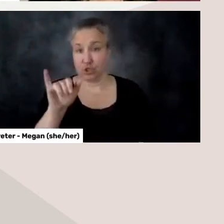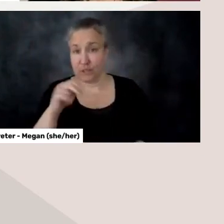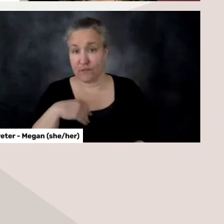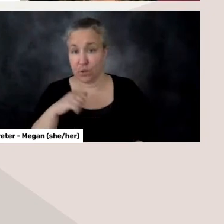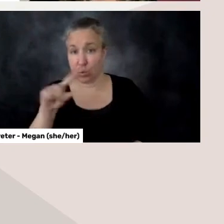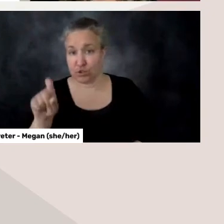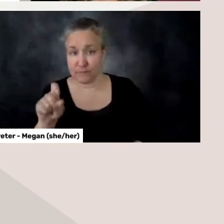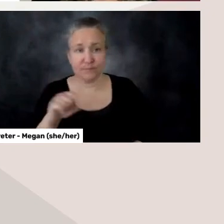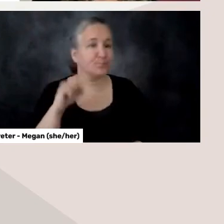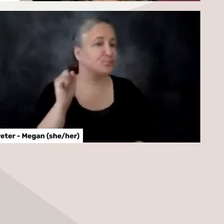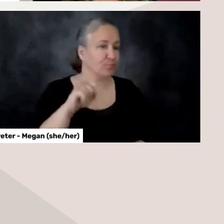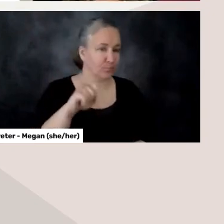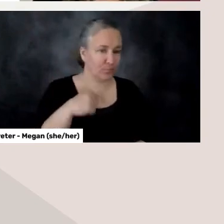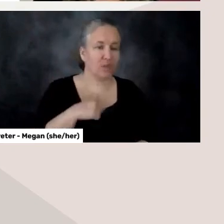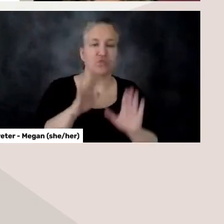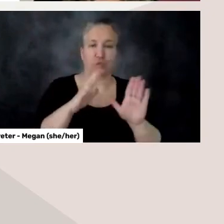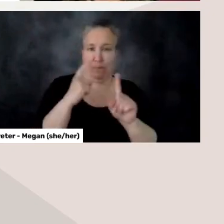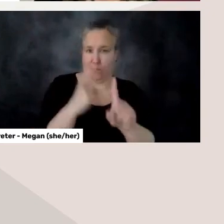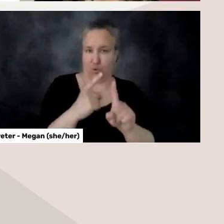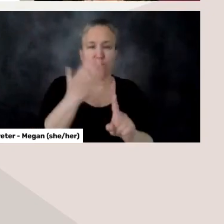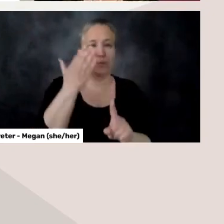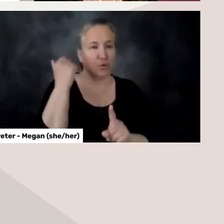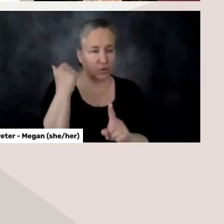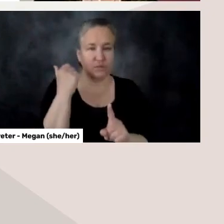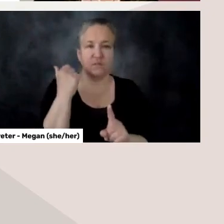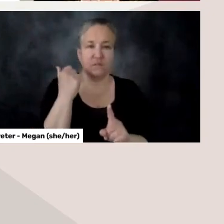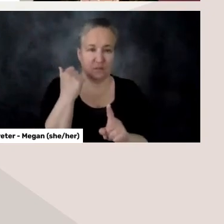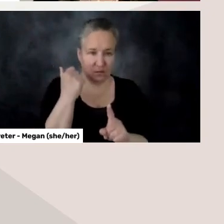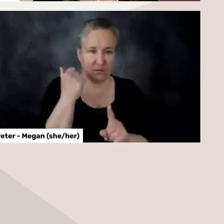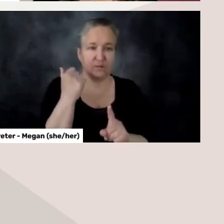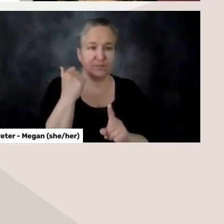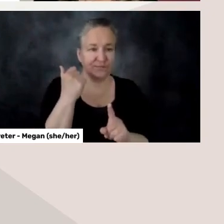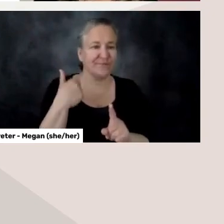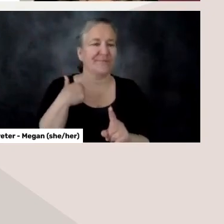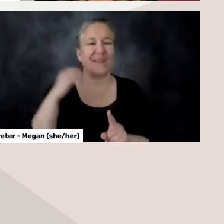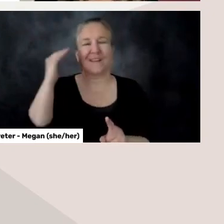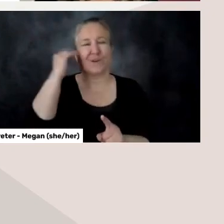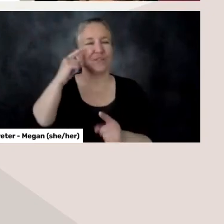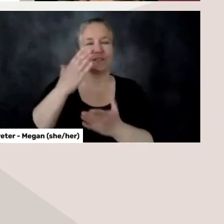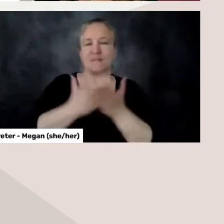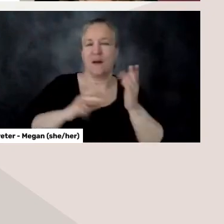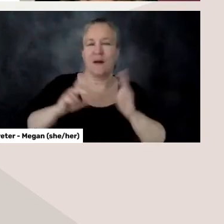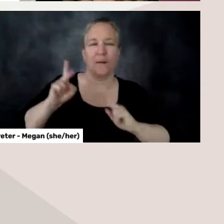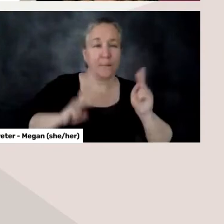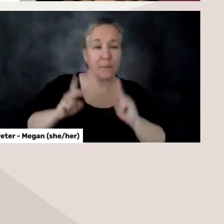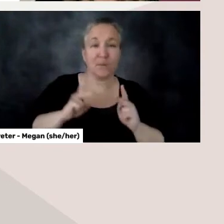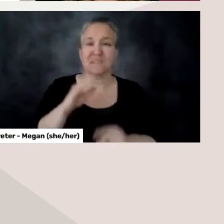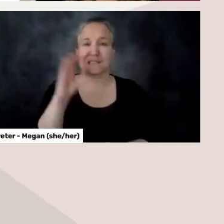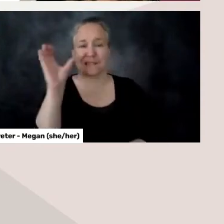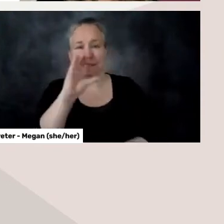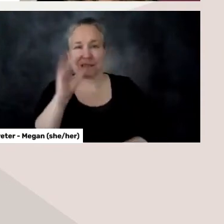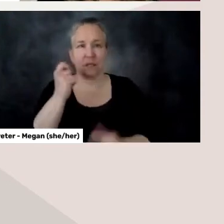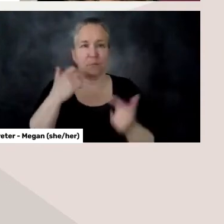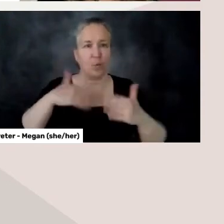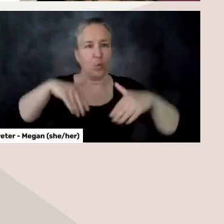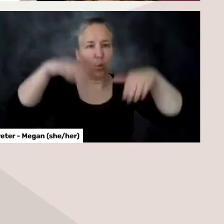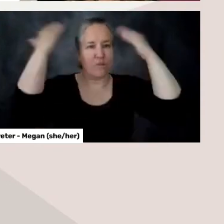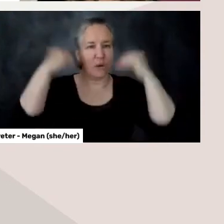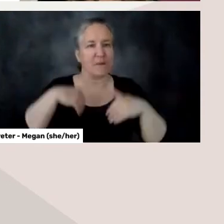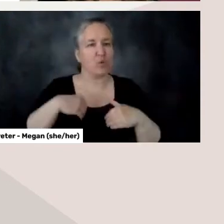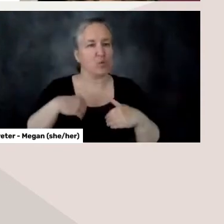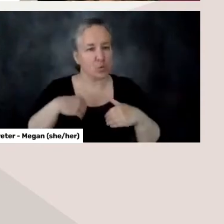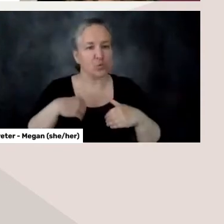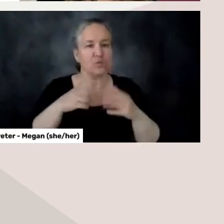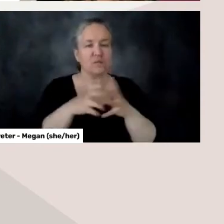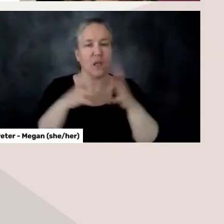just going to say that's a great point, because as much as I know for some people these searches are a little overwhelming and it's a lot